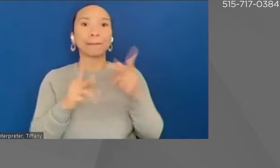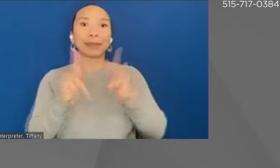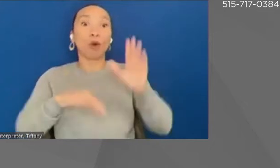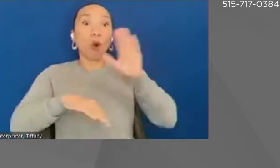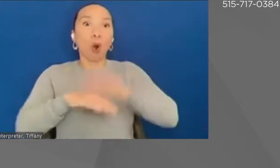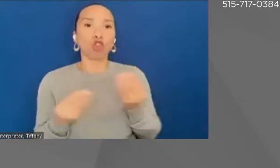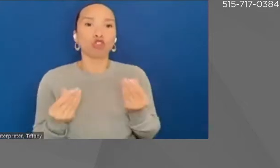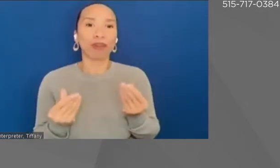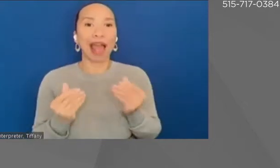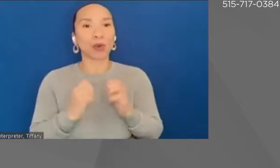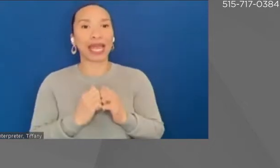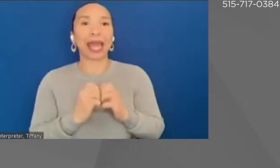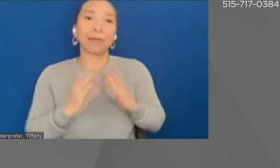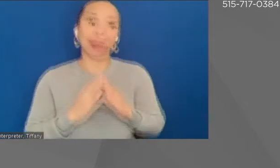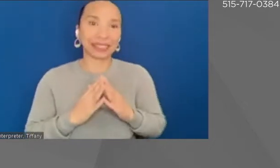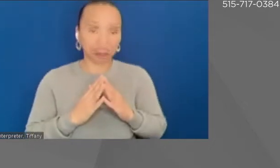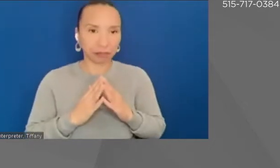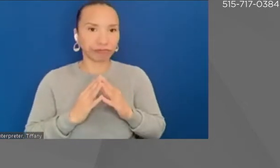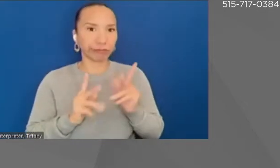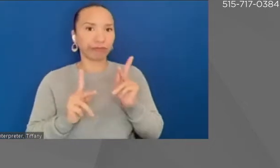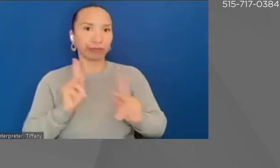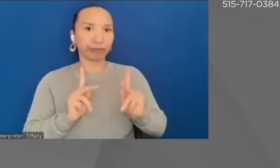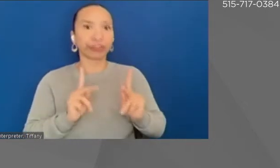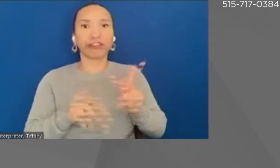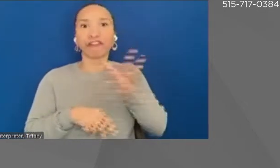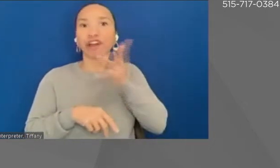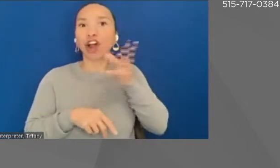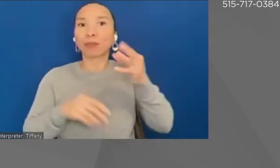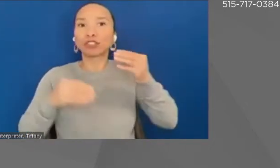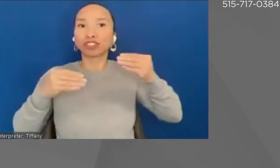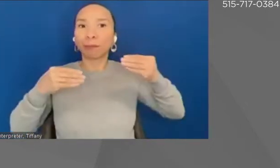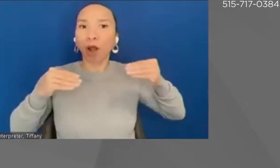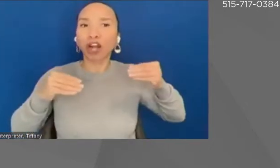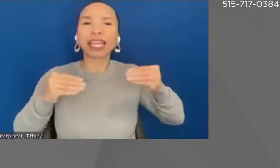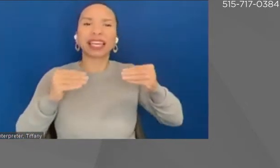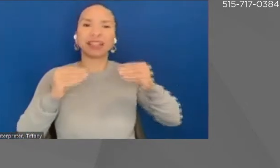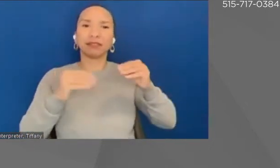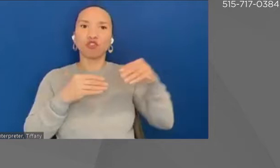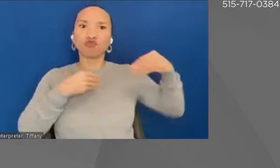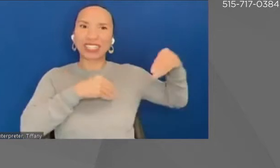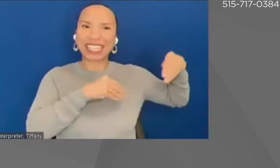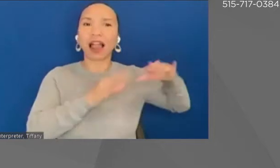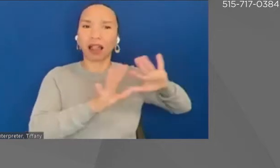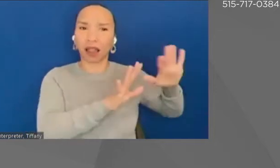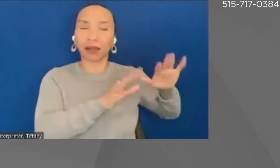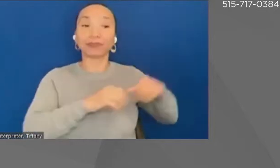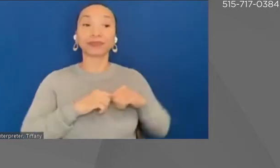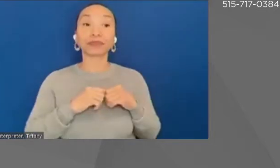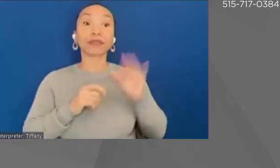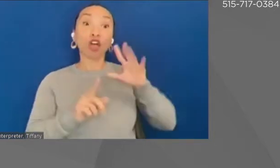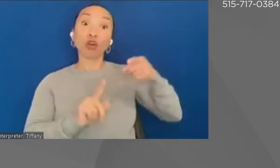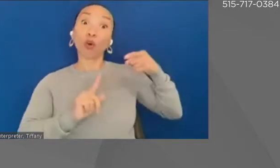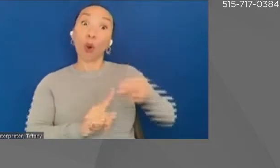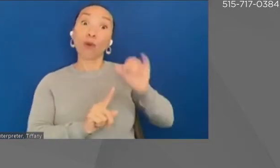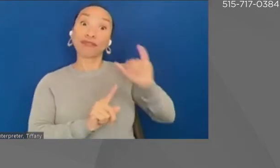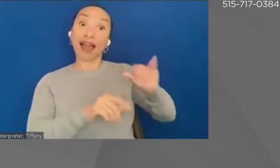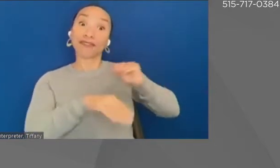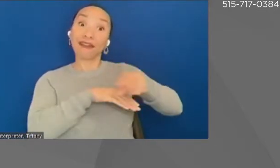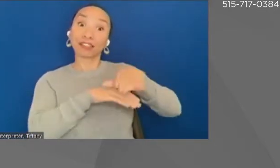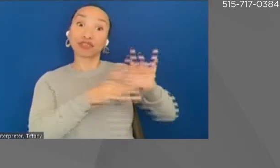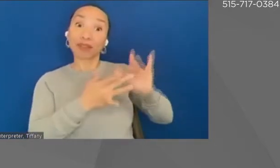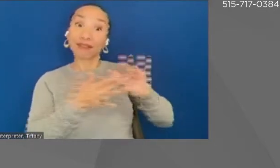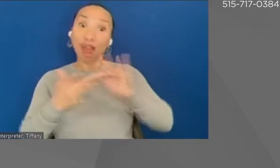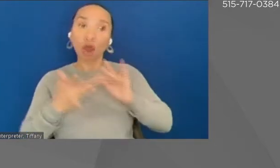farmers markets or in the retail setting. And really the goal of that advisory network was to help guide